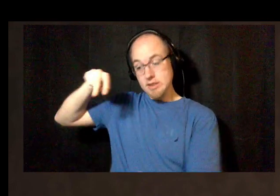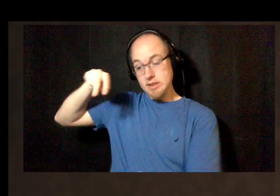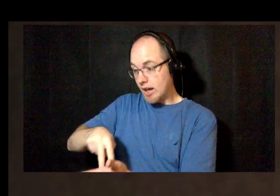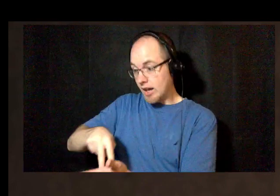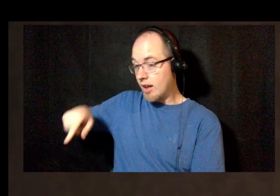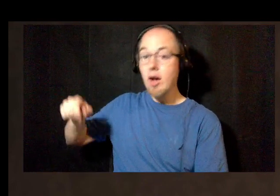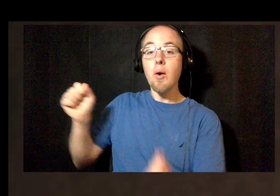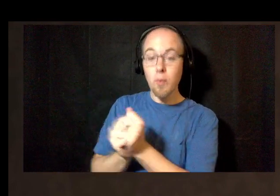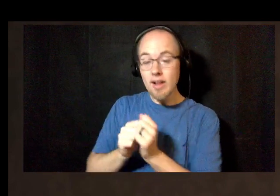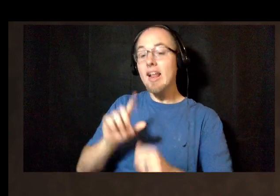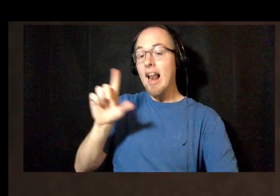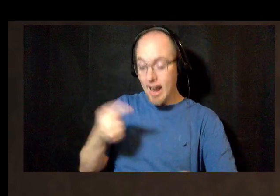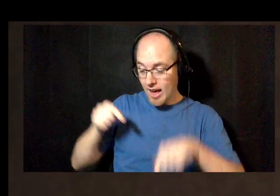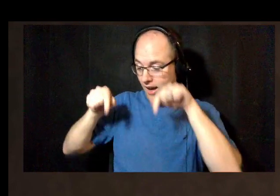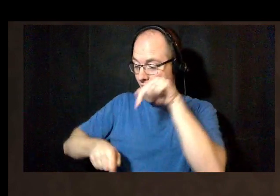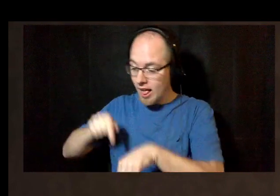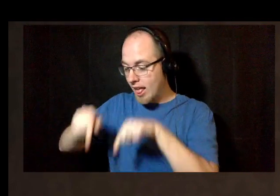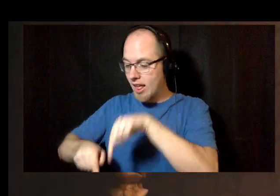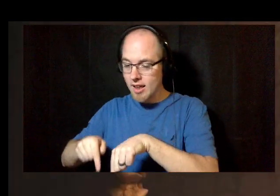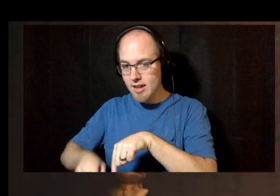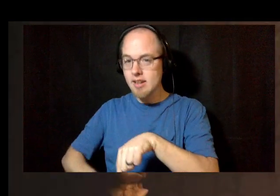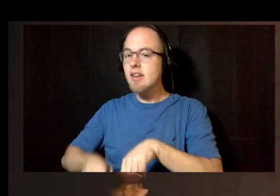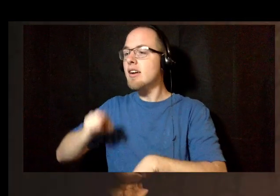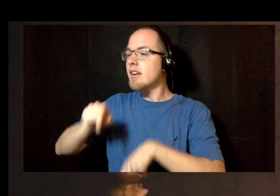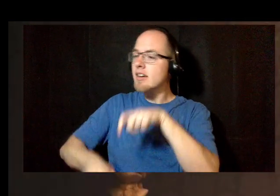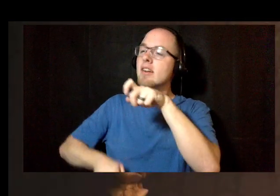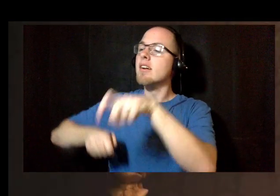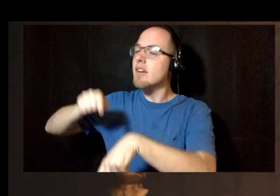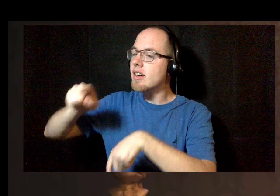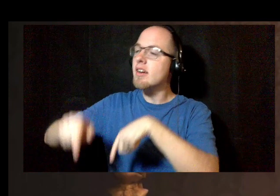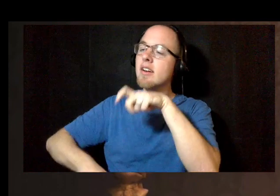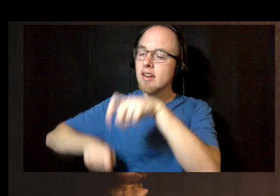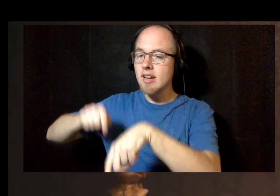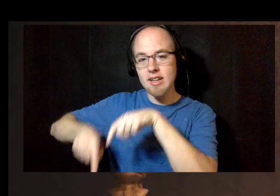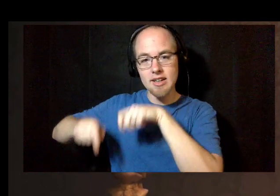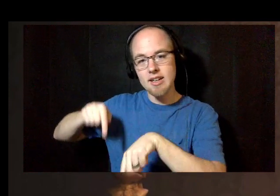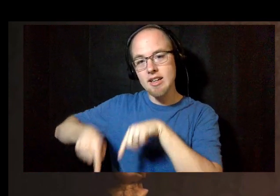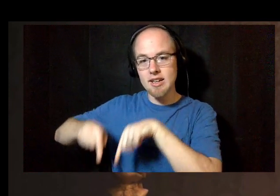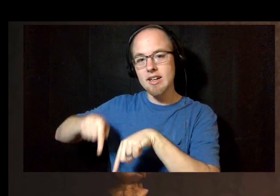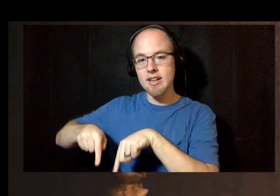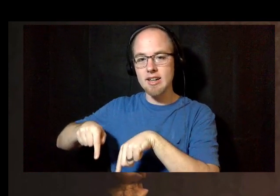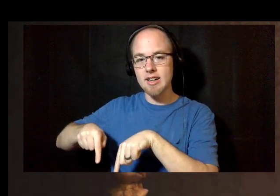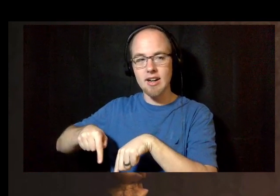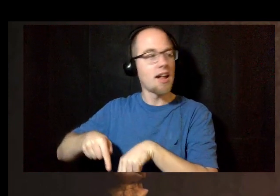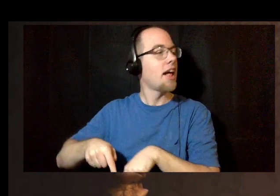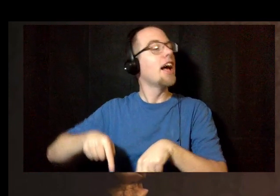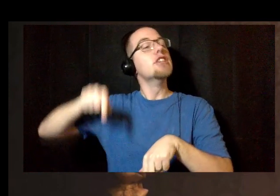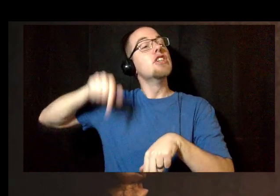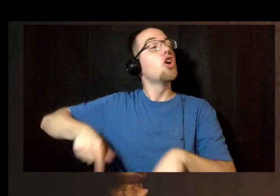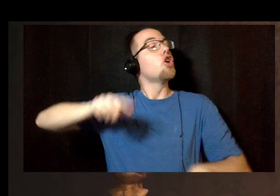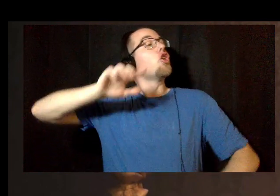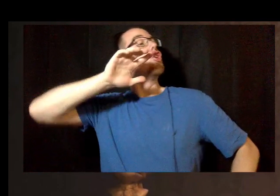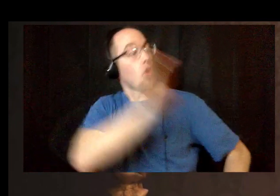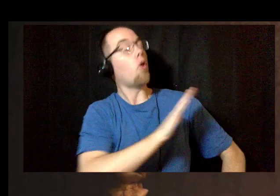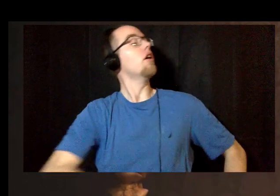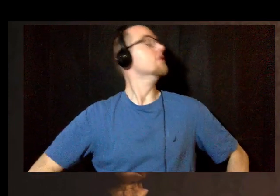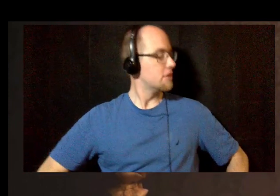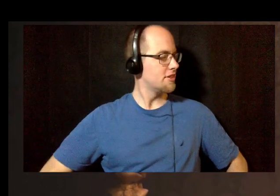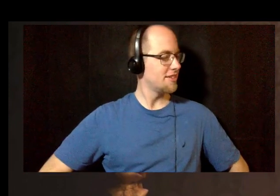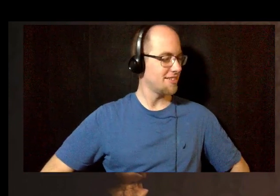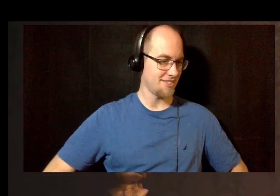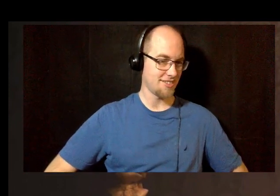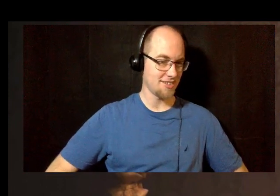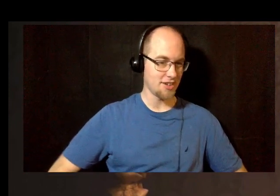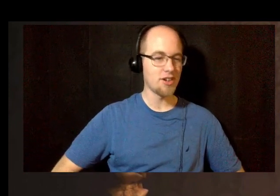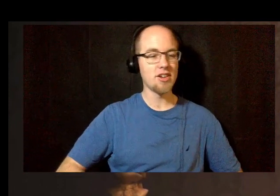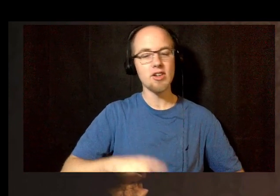your legs that have evolved to stand on the dry bit, that's your bit. You go into